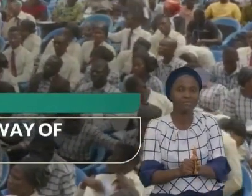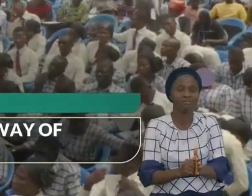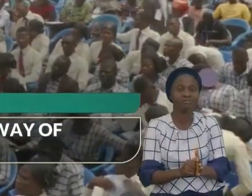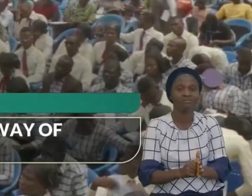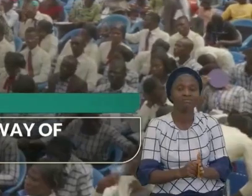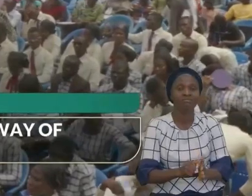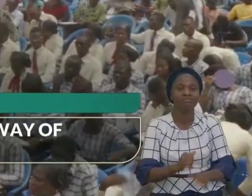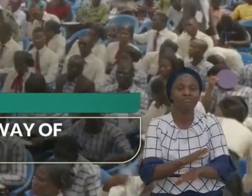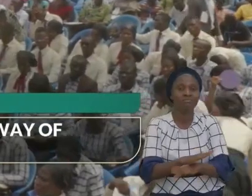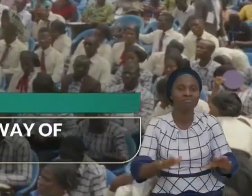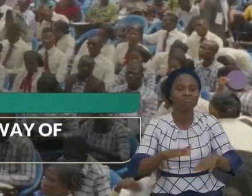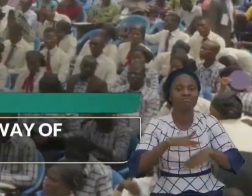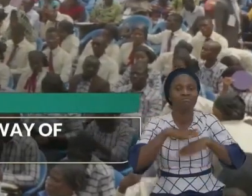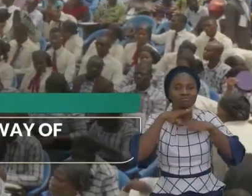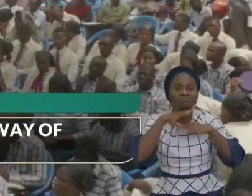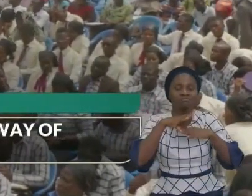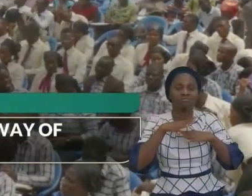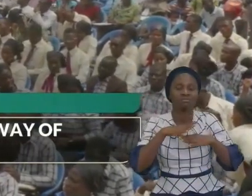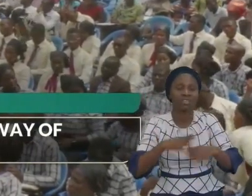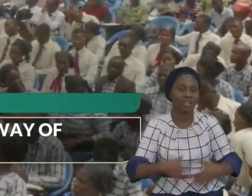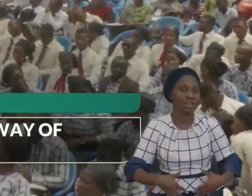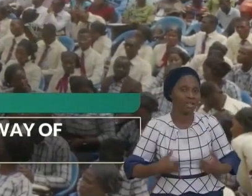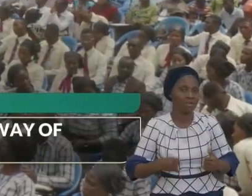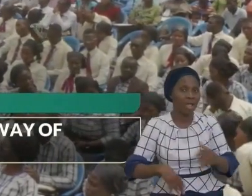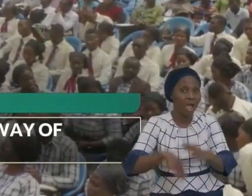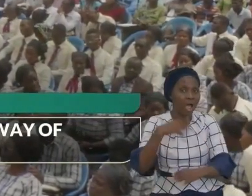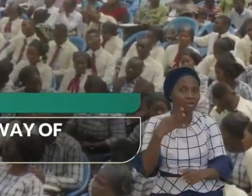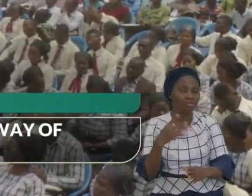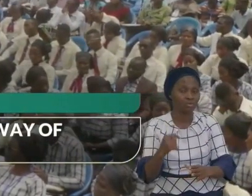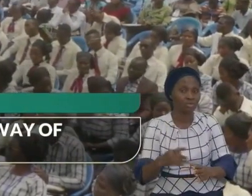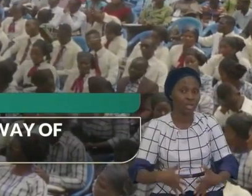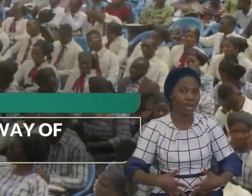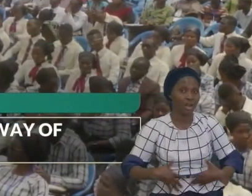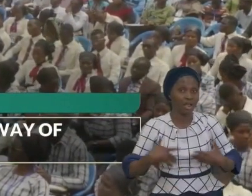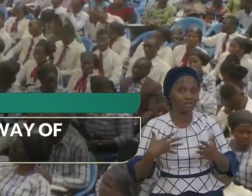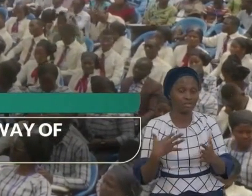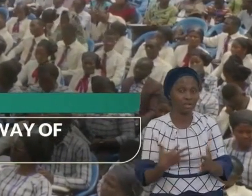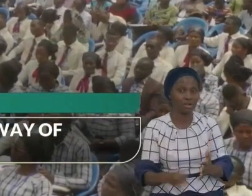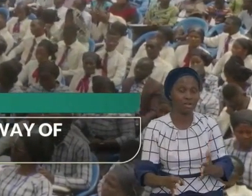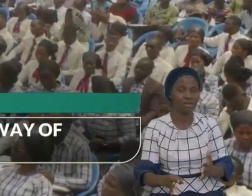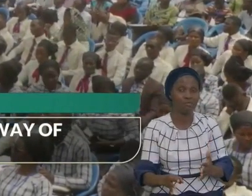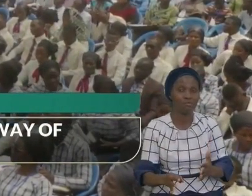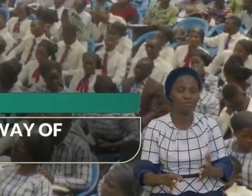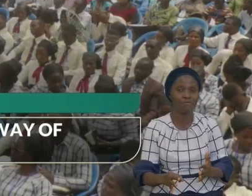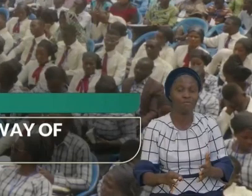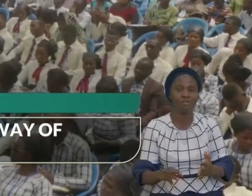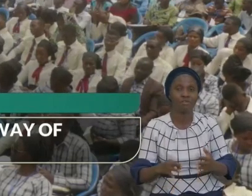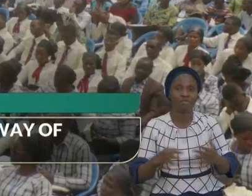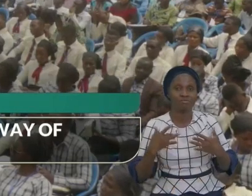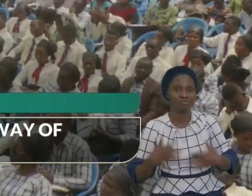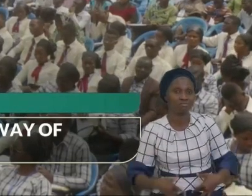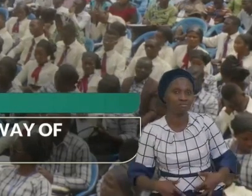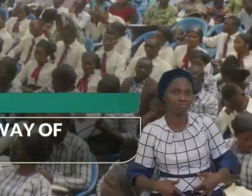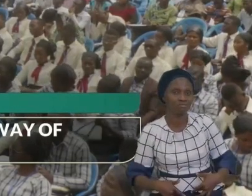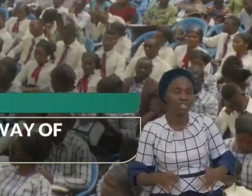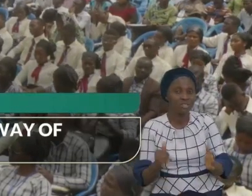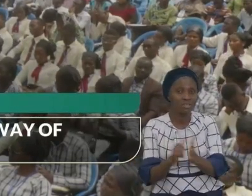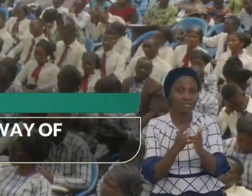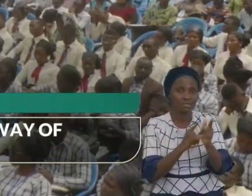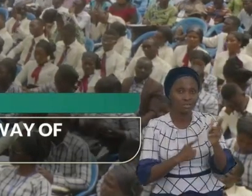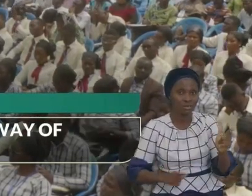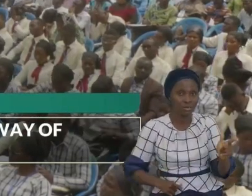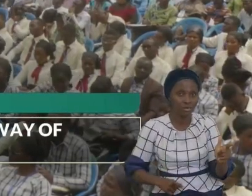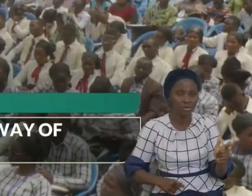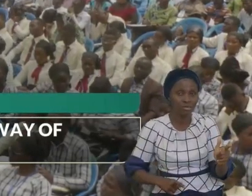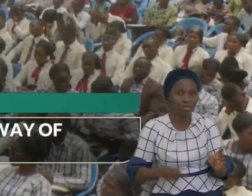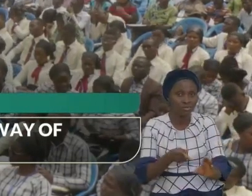despondency. That the Lord takes you up, sets you free with salvation,